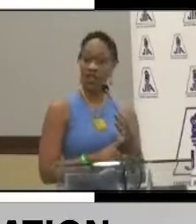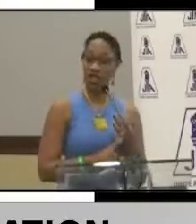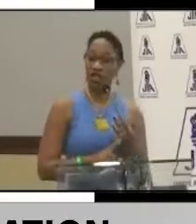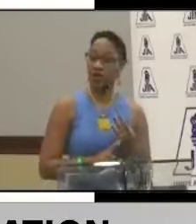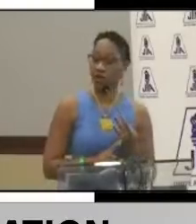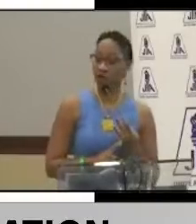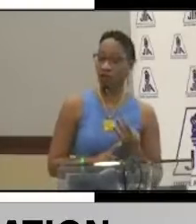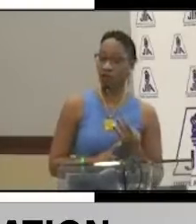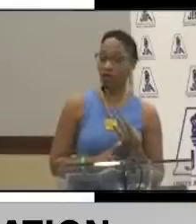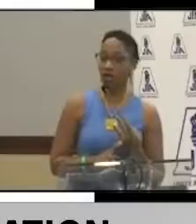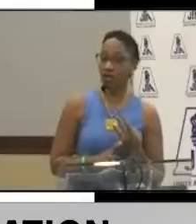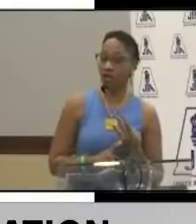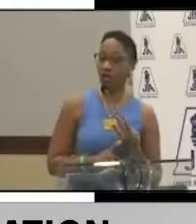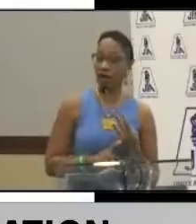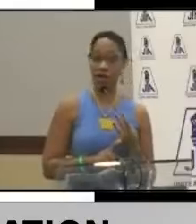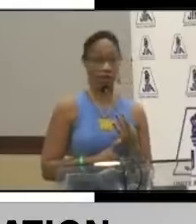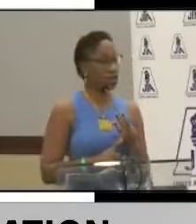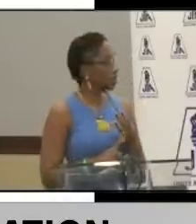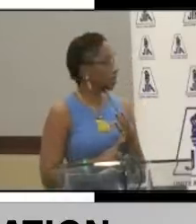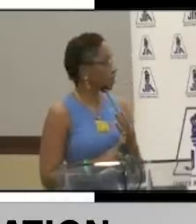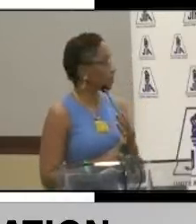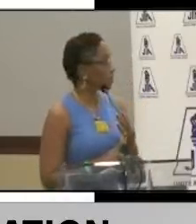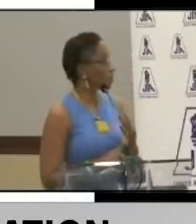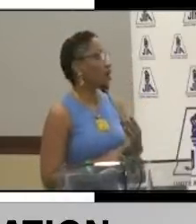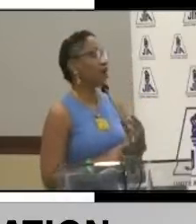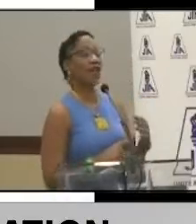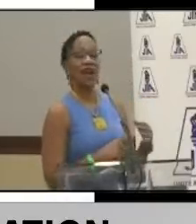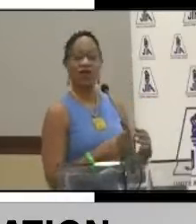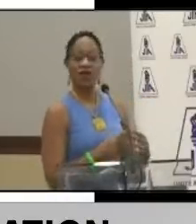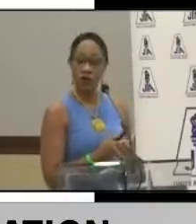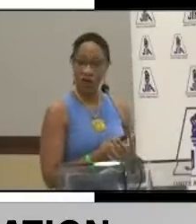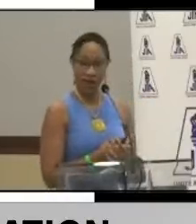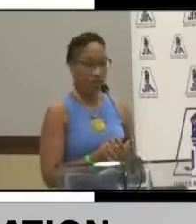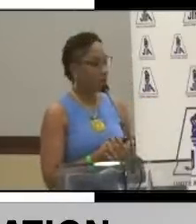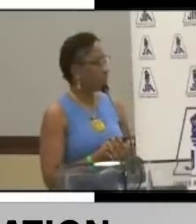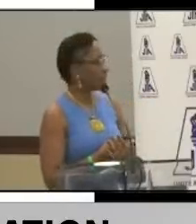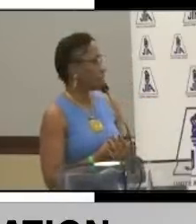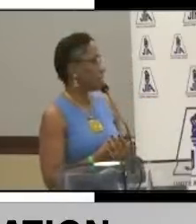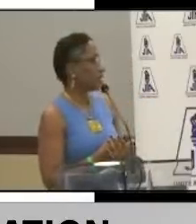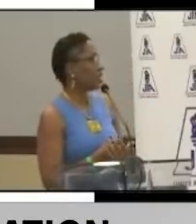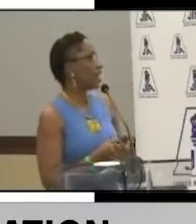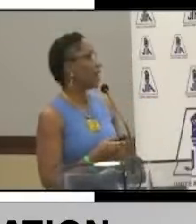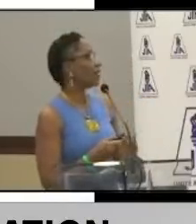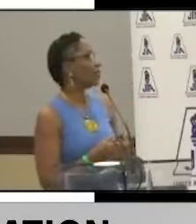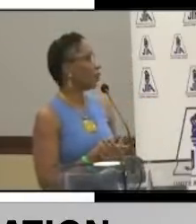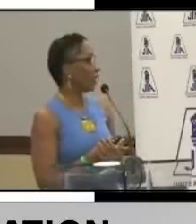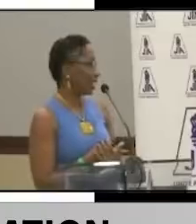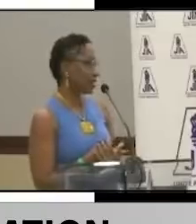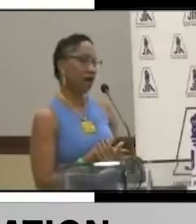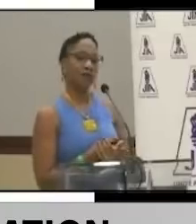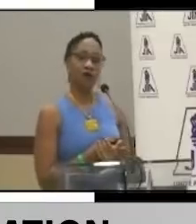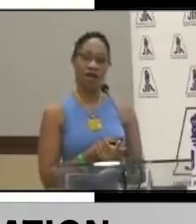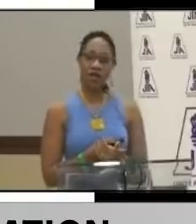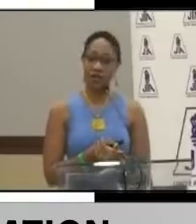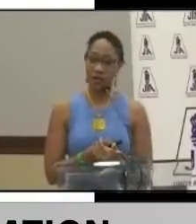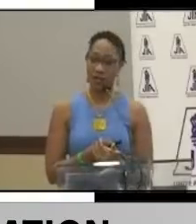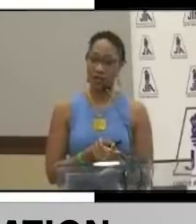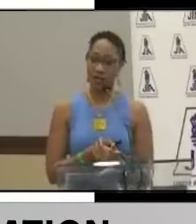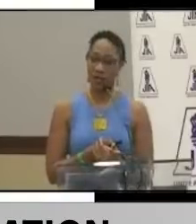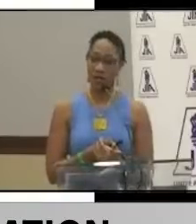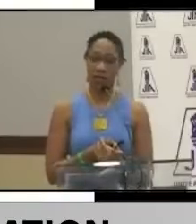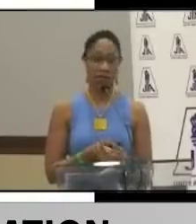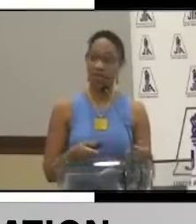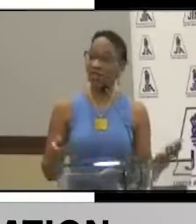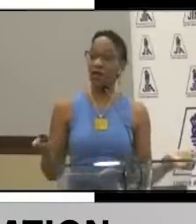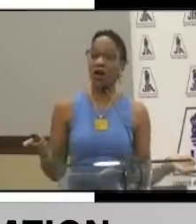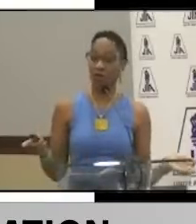financially successful in their adult years. They have lower life expectancy, and they're more likely to have chronic illnesses.